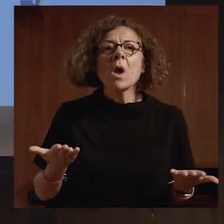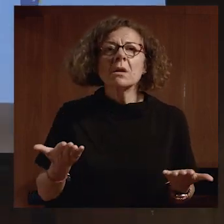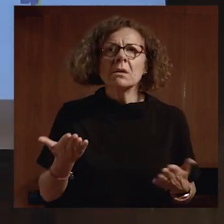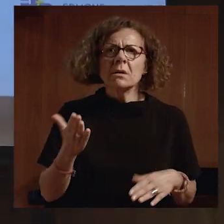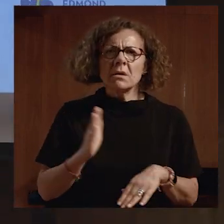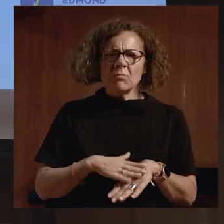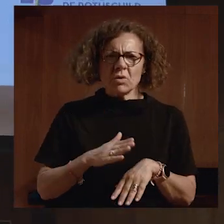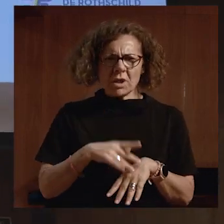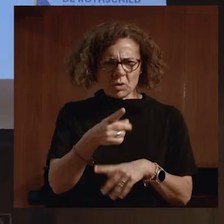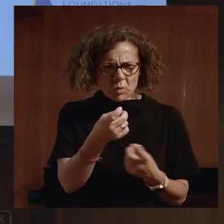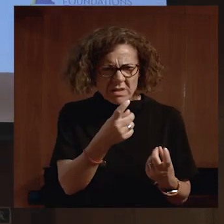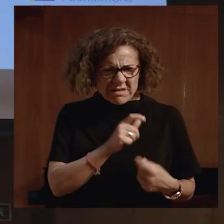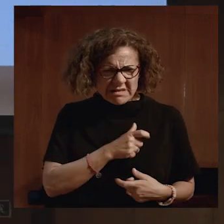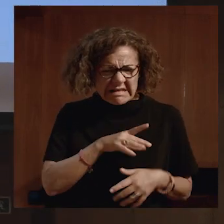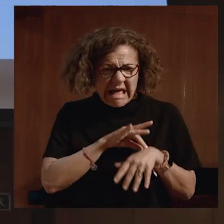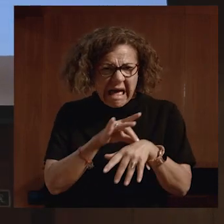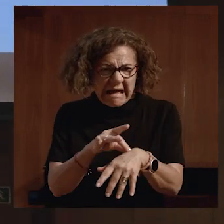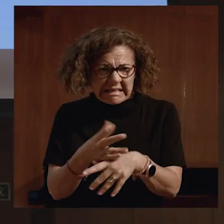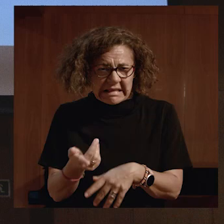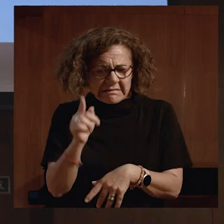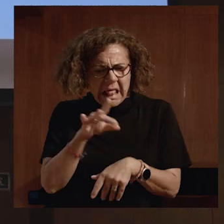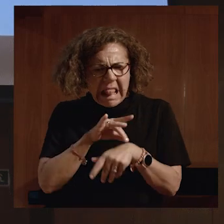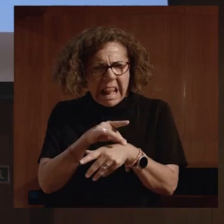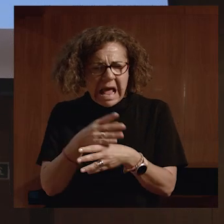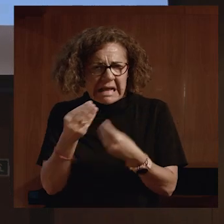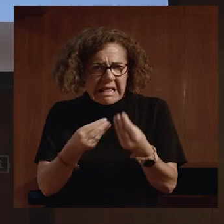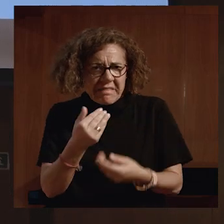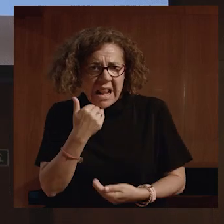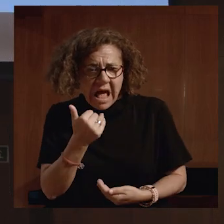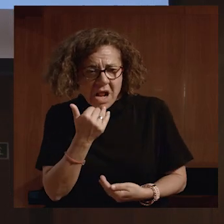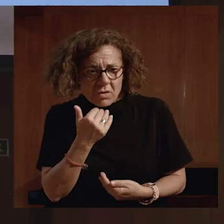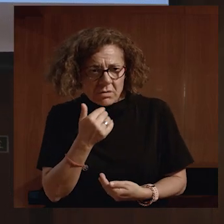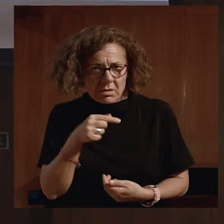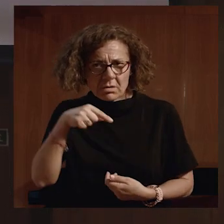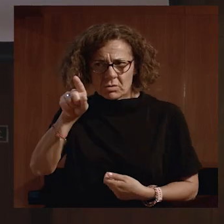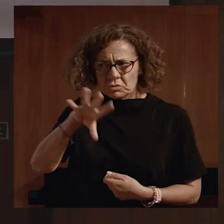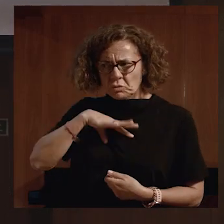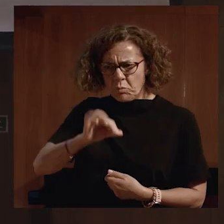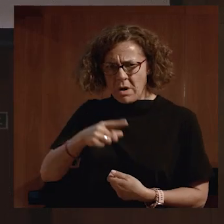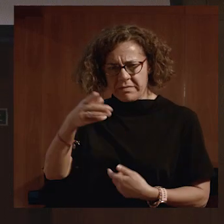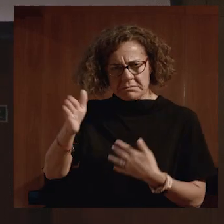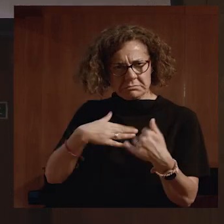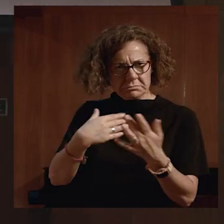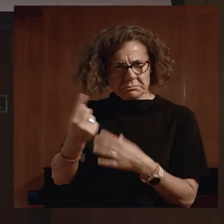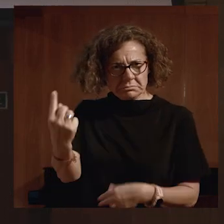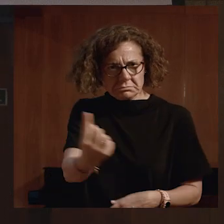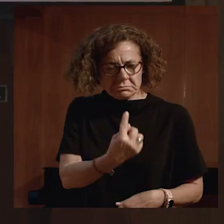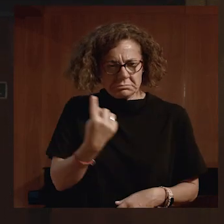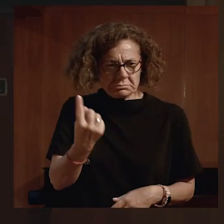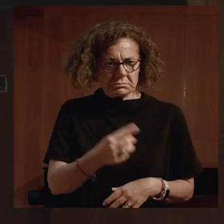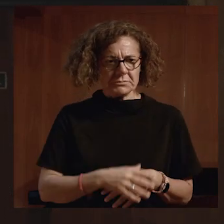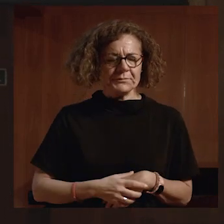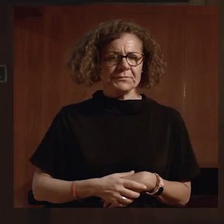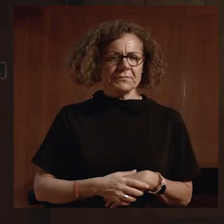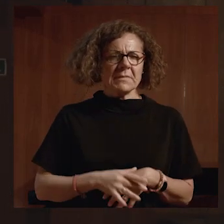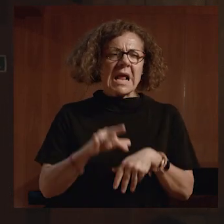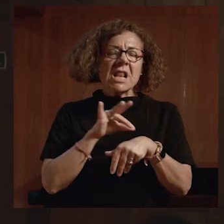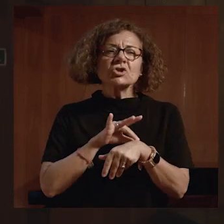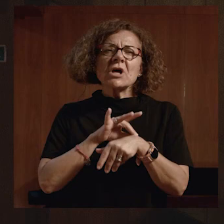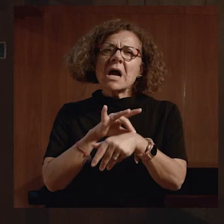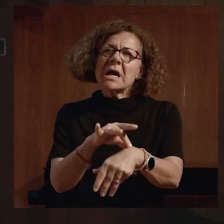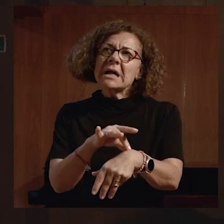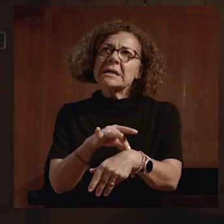going to do for you that you cannot do for yourself? Agents do not like to think of themselves as